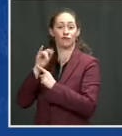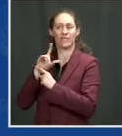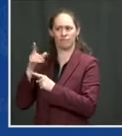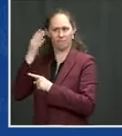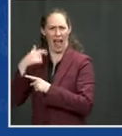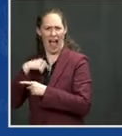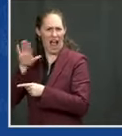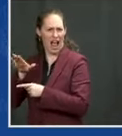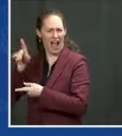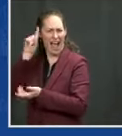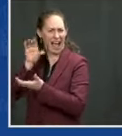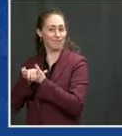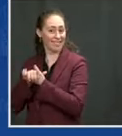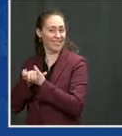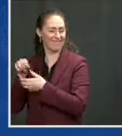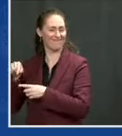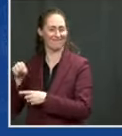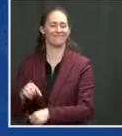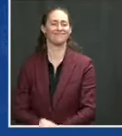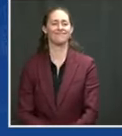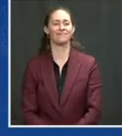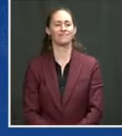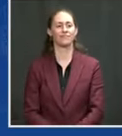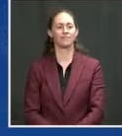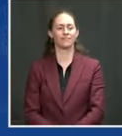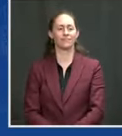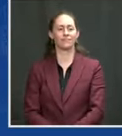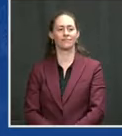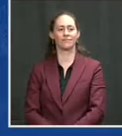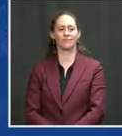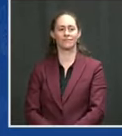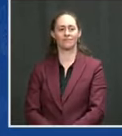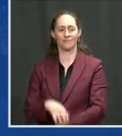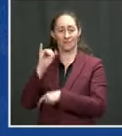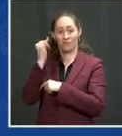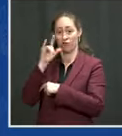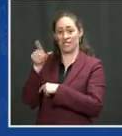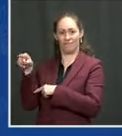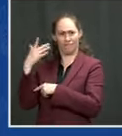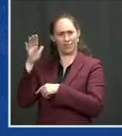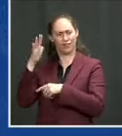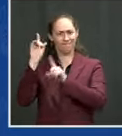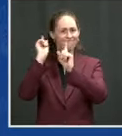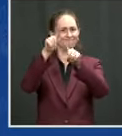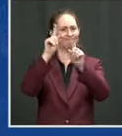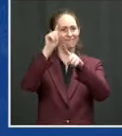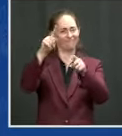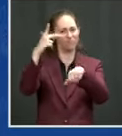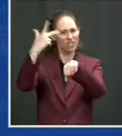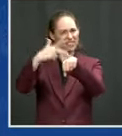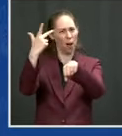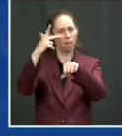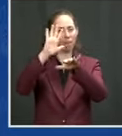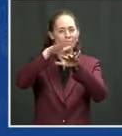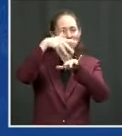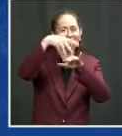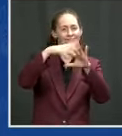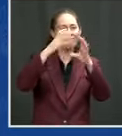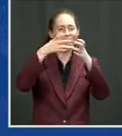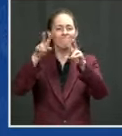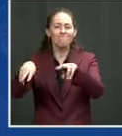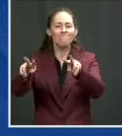And one of the things that I just a closing comment, I'm trespassing on your time,